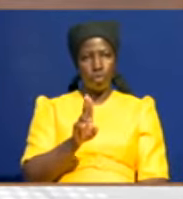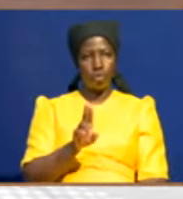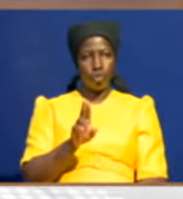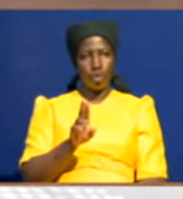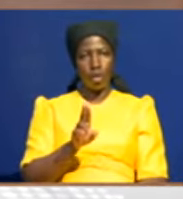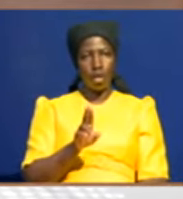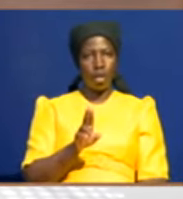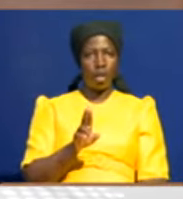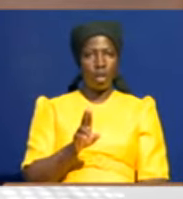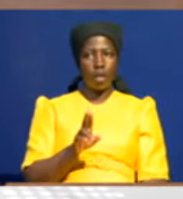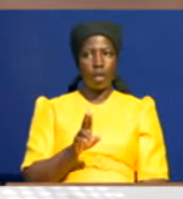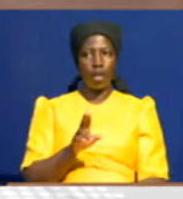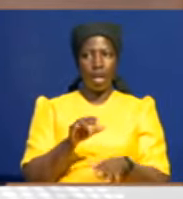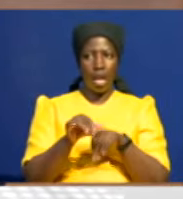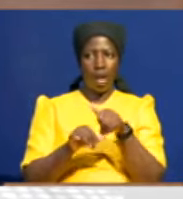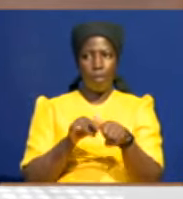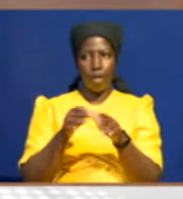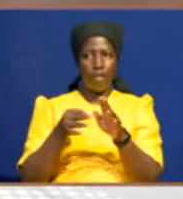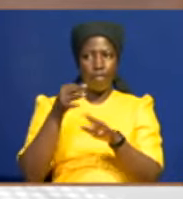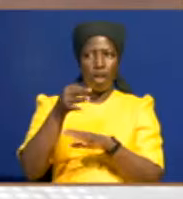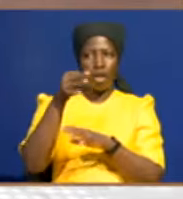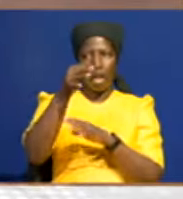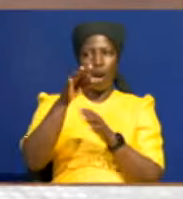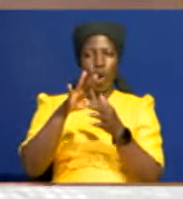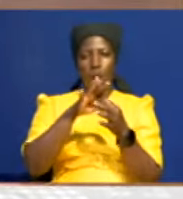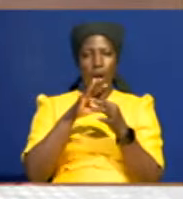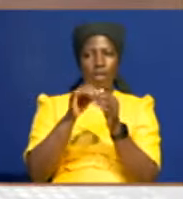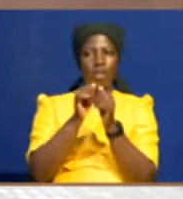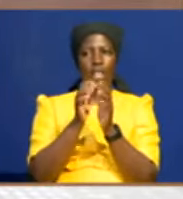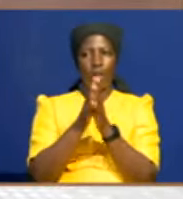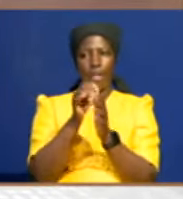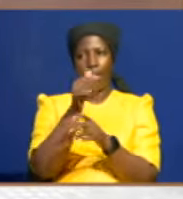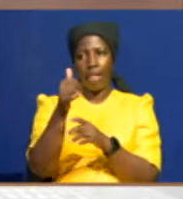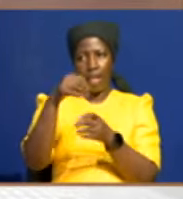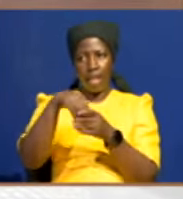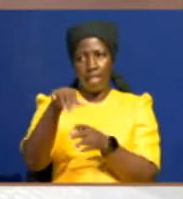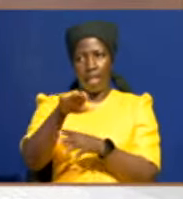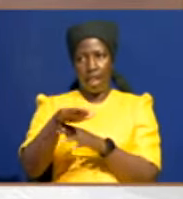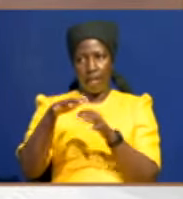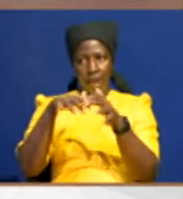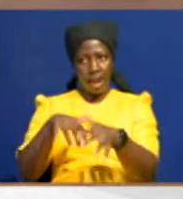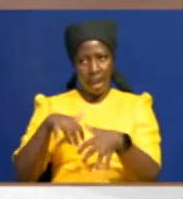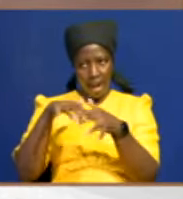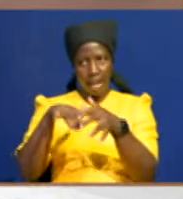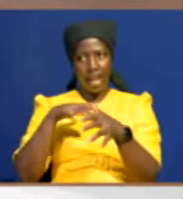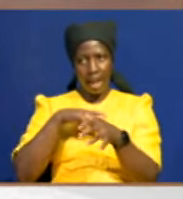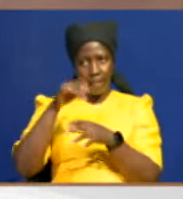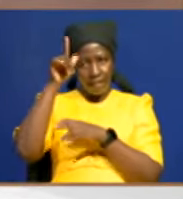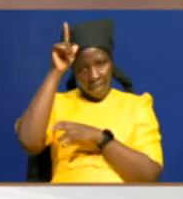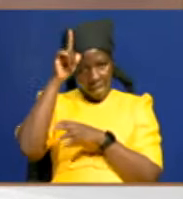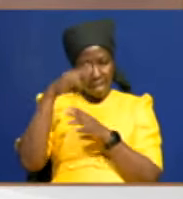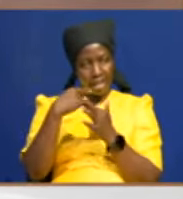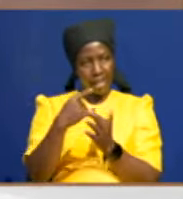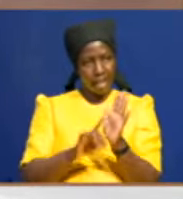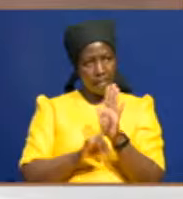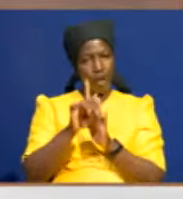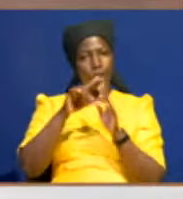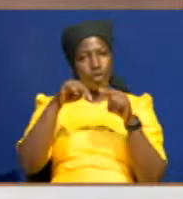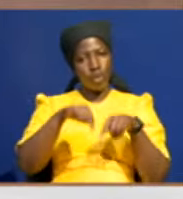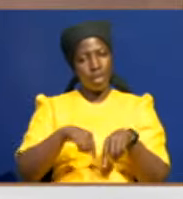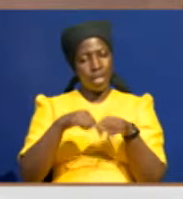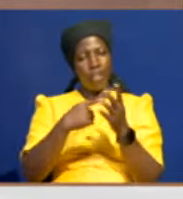shaping future cooperation, among others, in the field of agriculture and rural development. Today we discussed together with